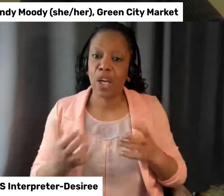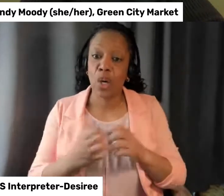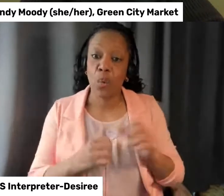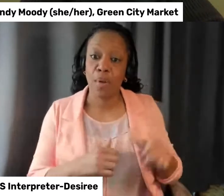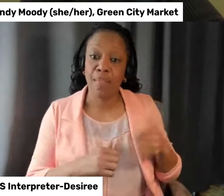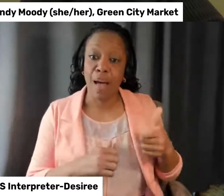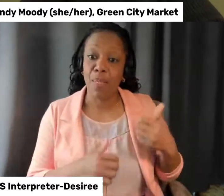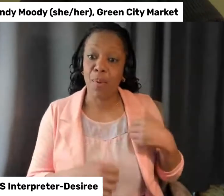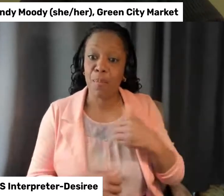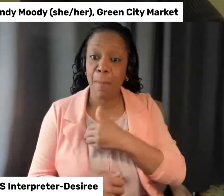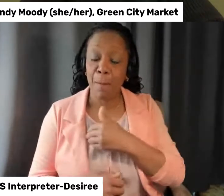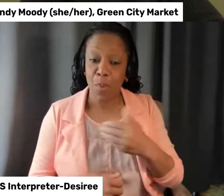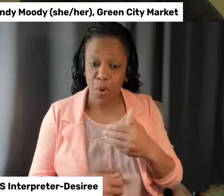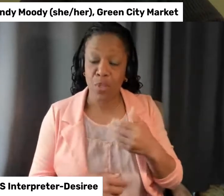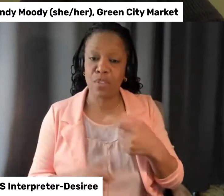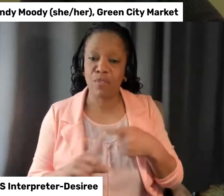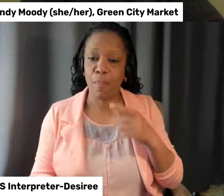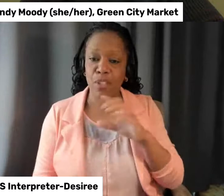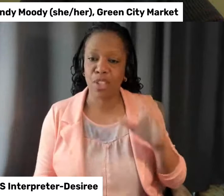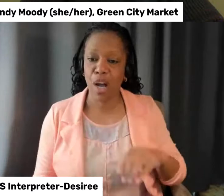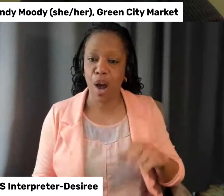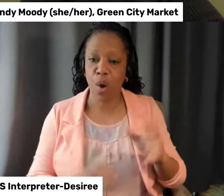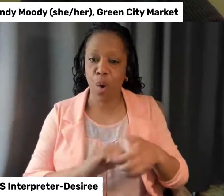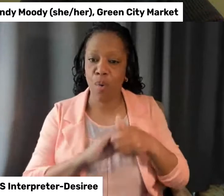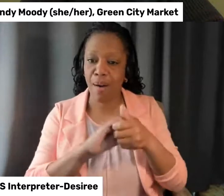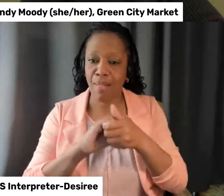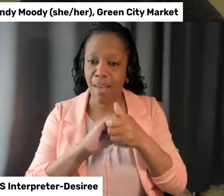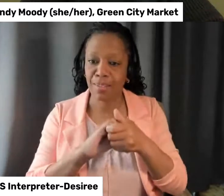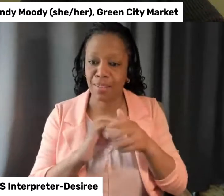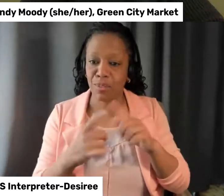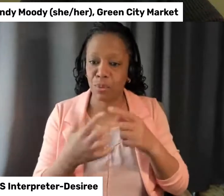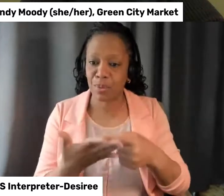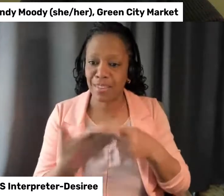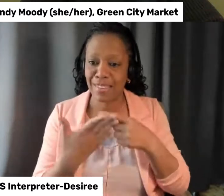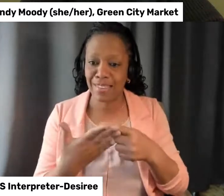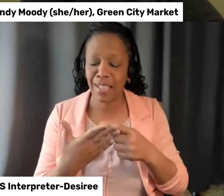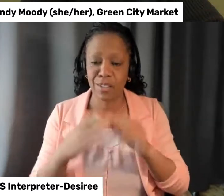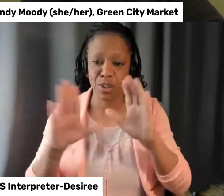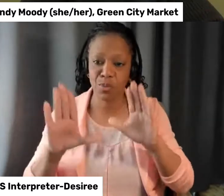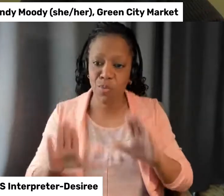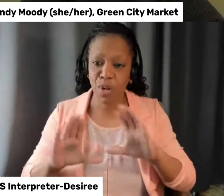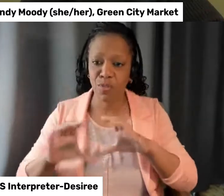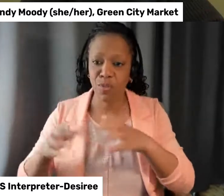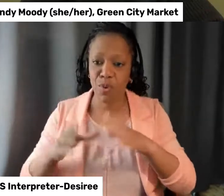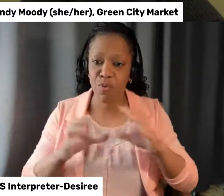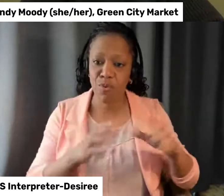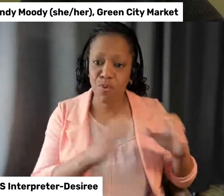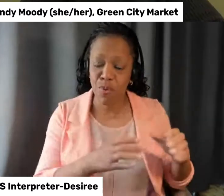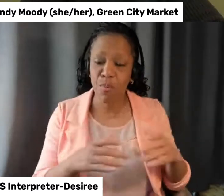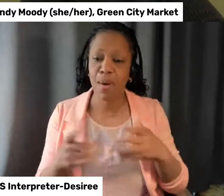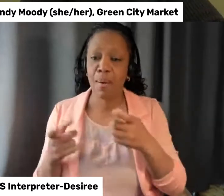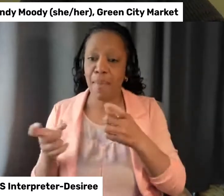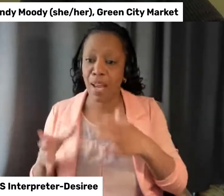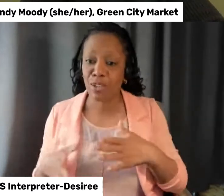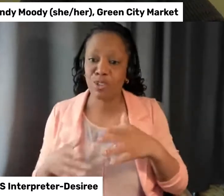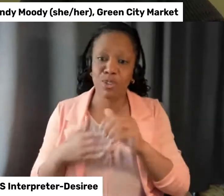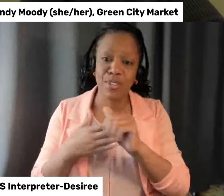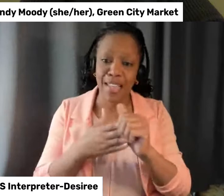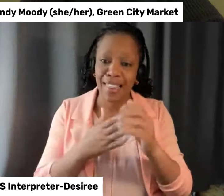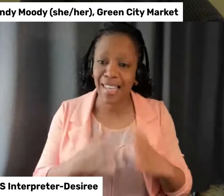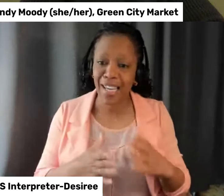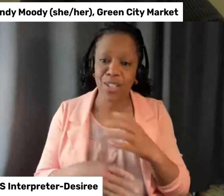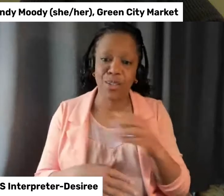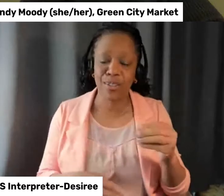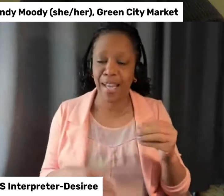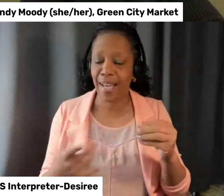Market Collective to talk with you about this incredible group of market managers, farmers market leaders, and the